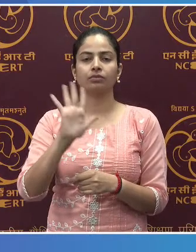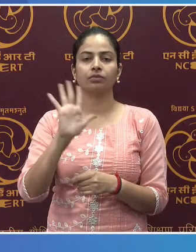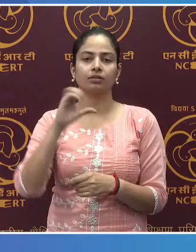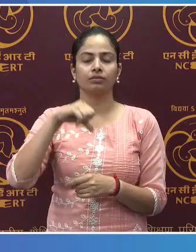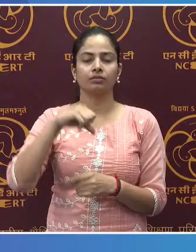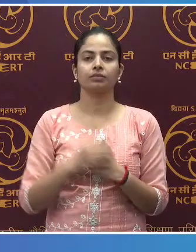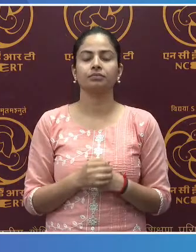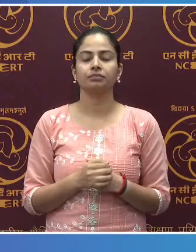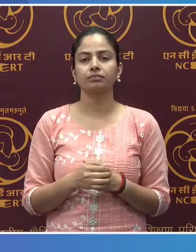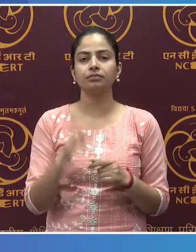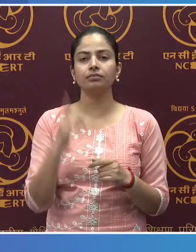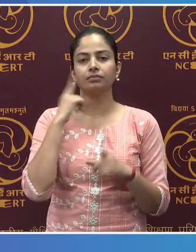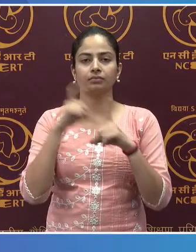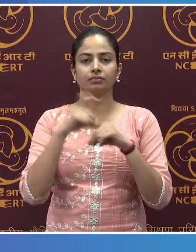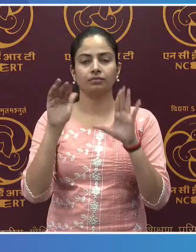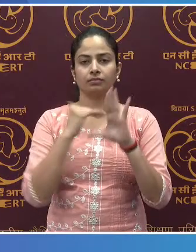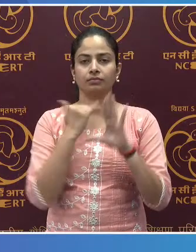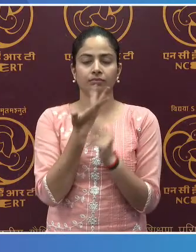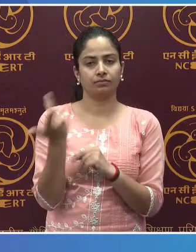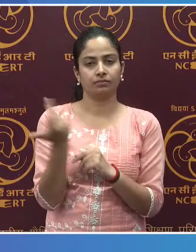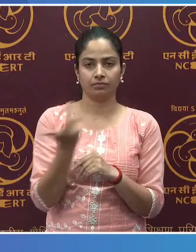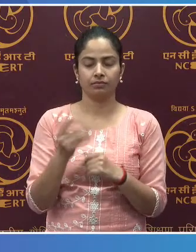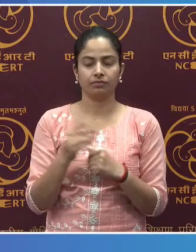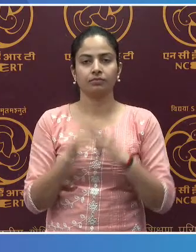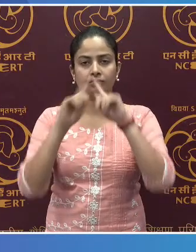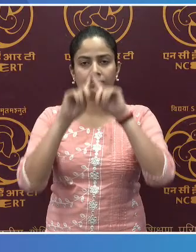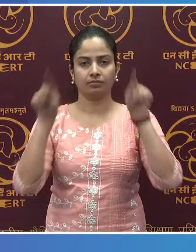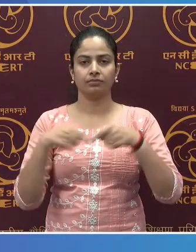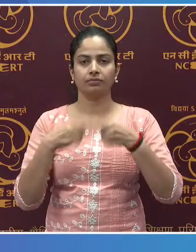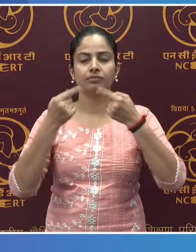8800440559. Our email ID is